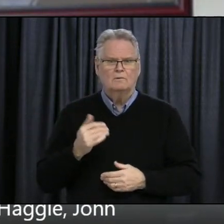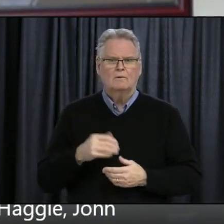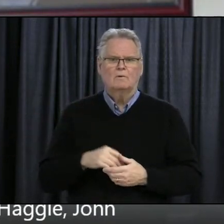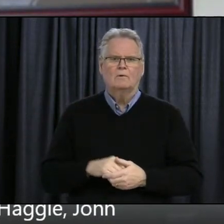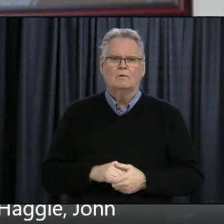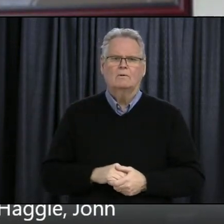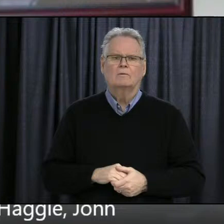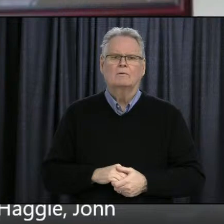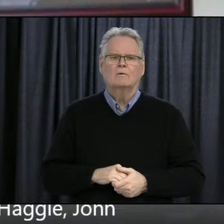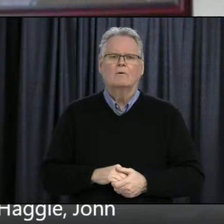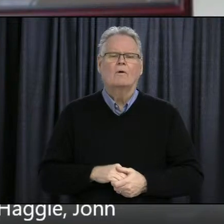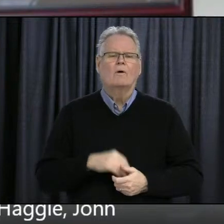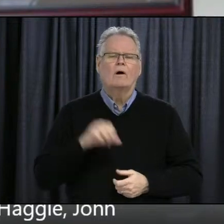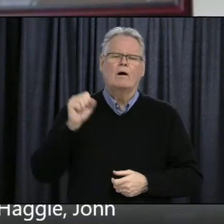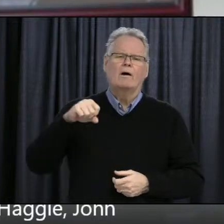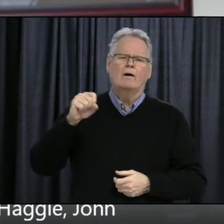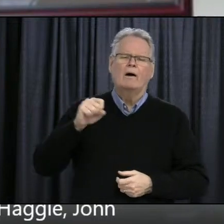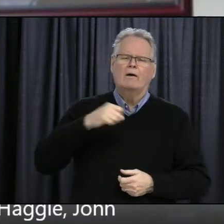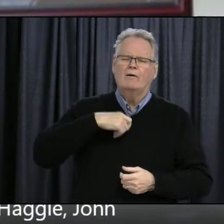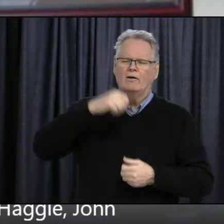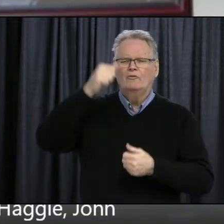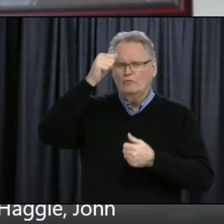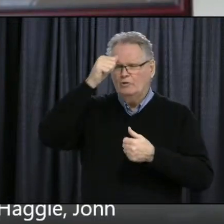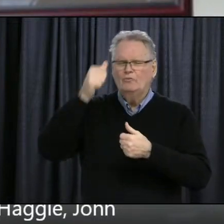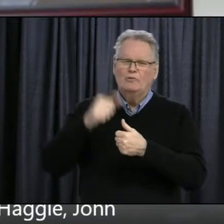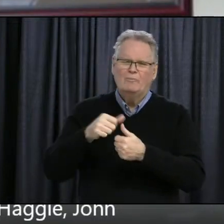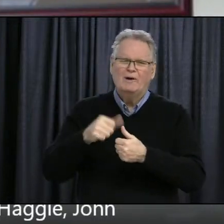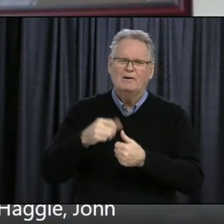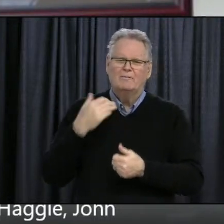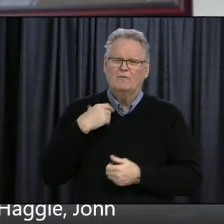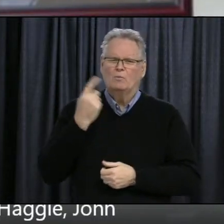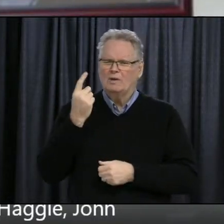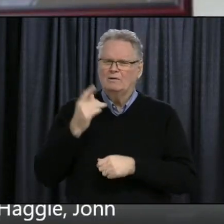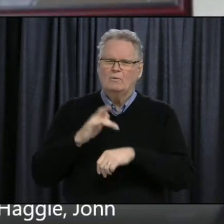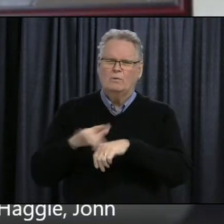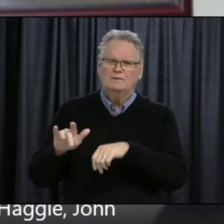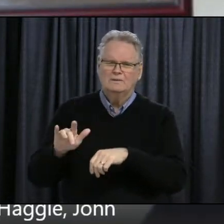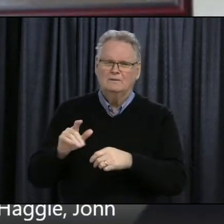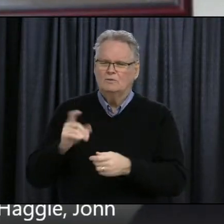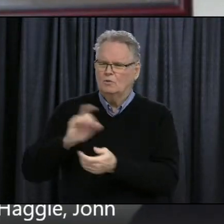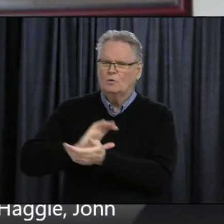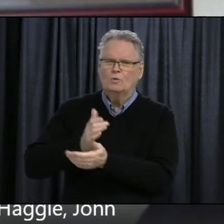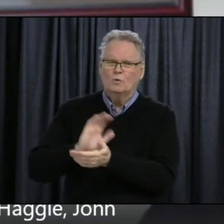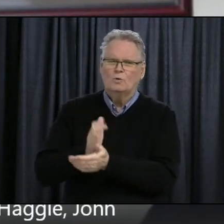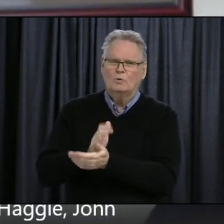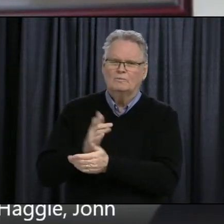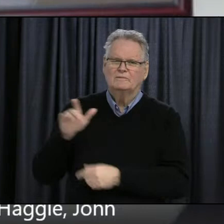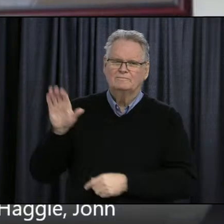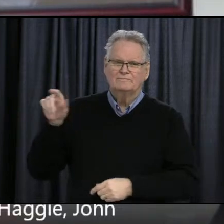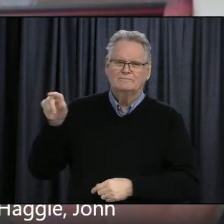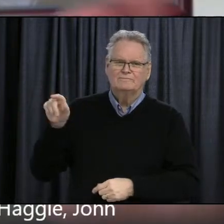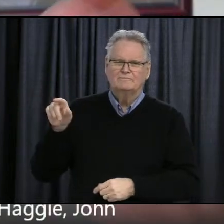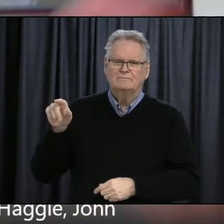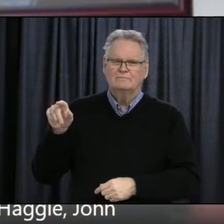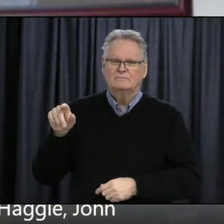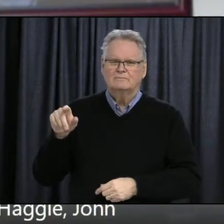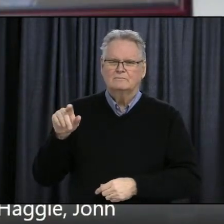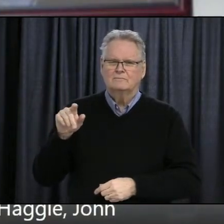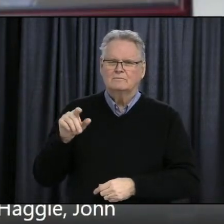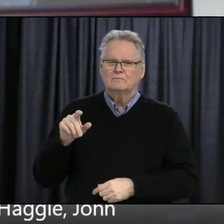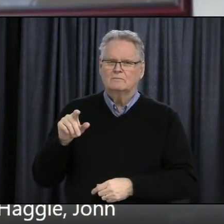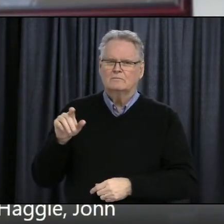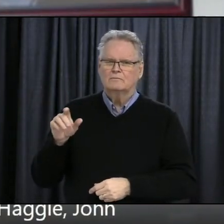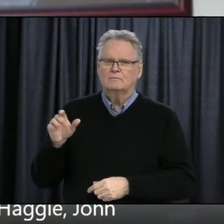beginning, with the move into Grand Falls, Windsor, but that turned out to be an error on part of